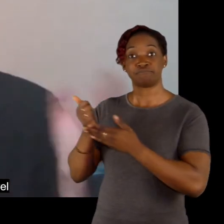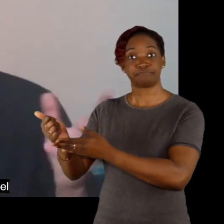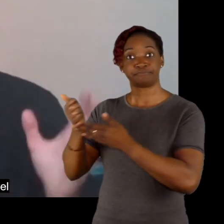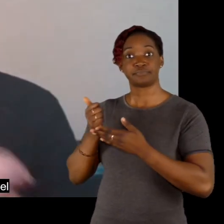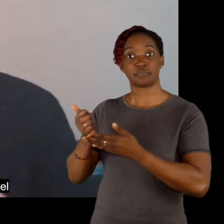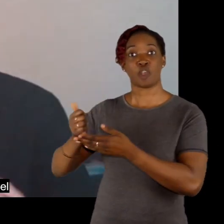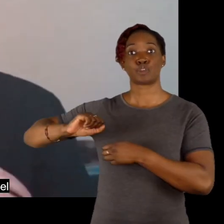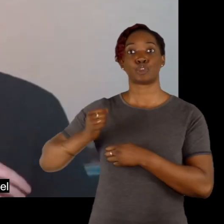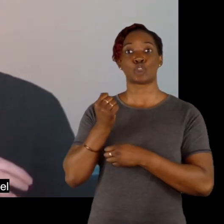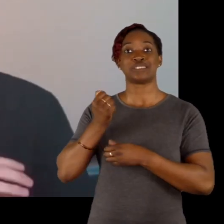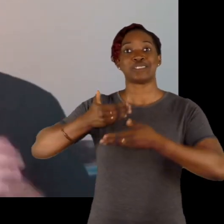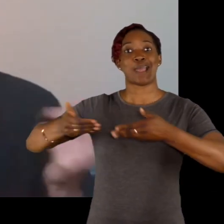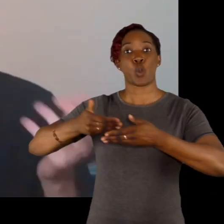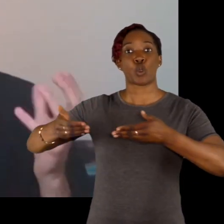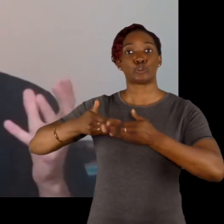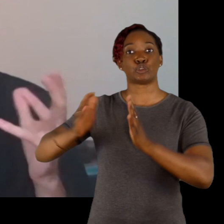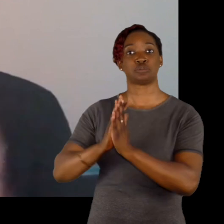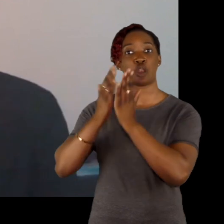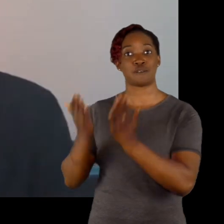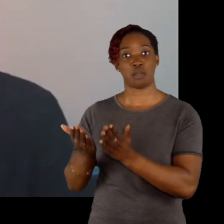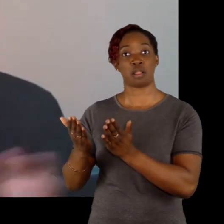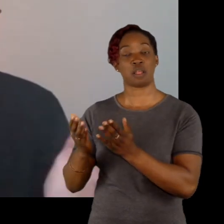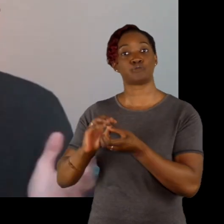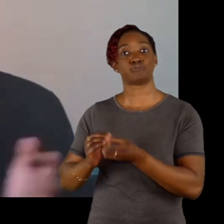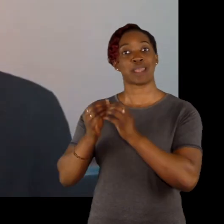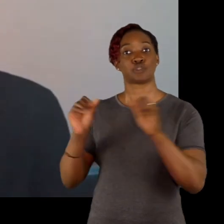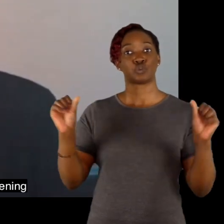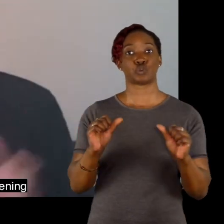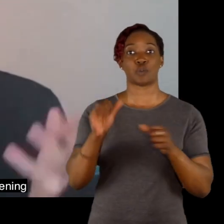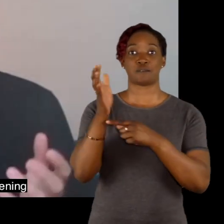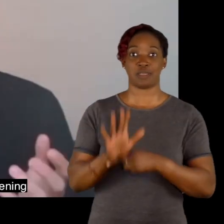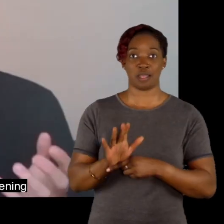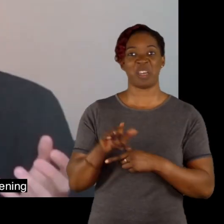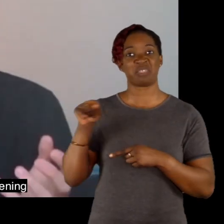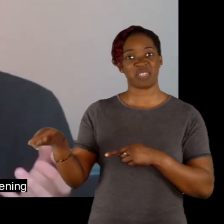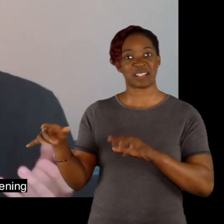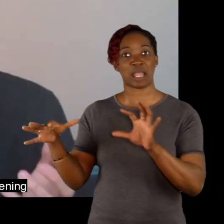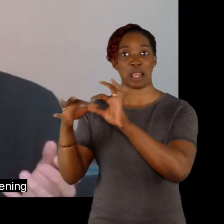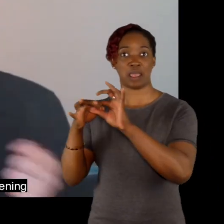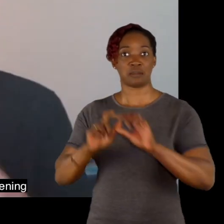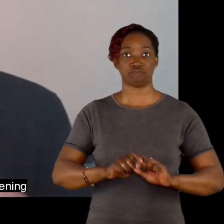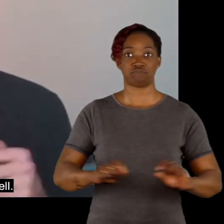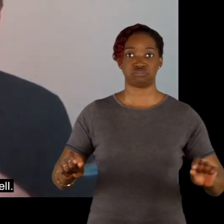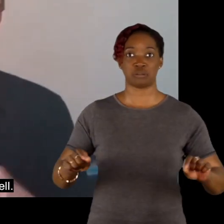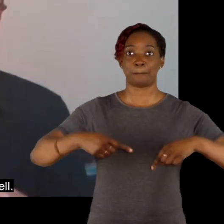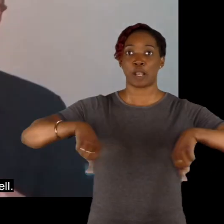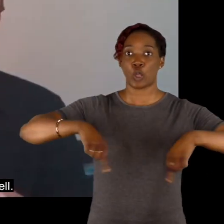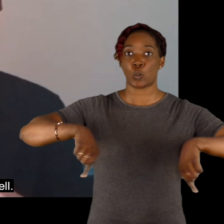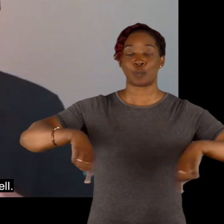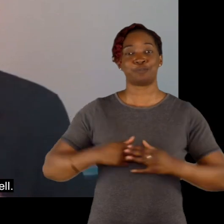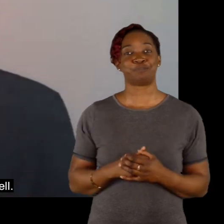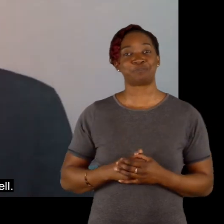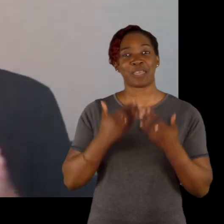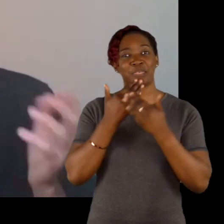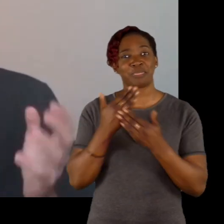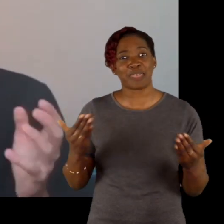his fantastic Scots language novel Daisy on the Outer Line for short film. There'll be a link to that screening in the description below as